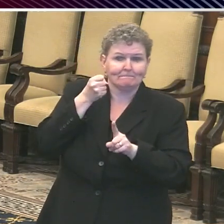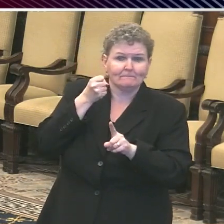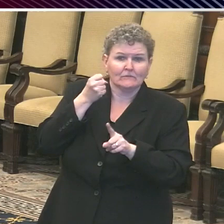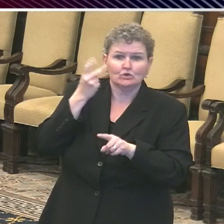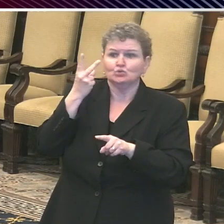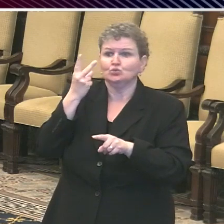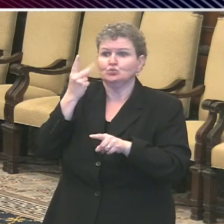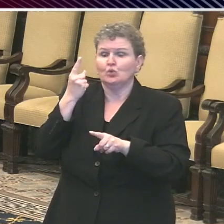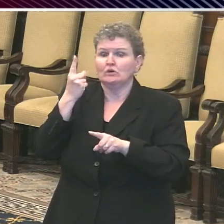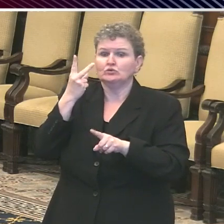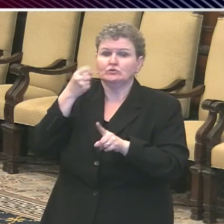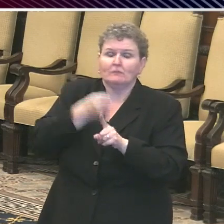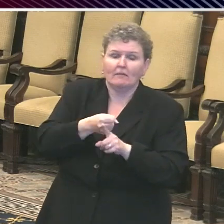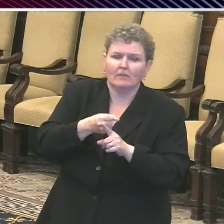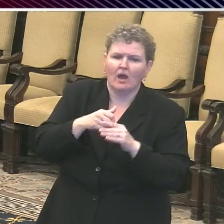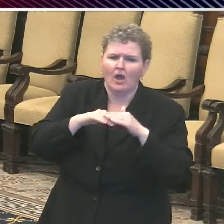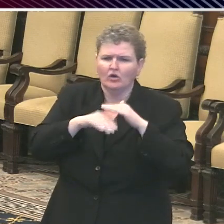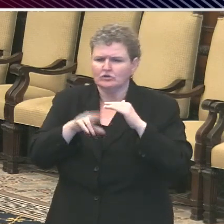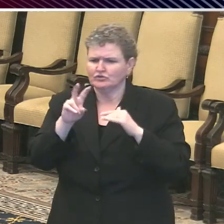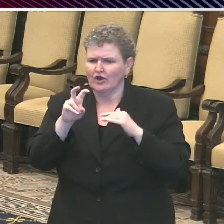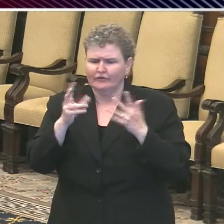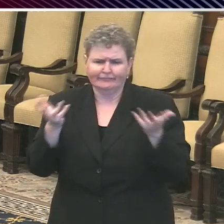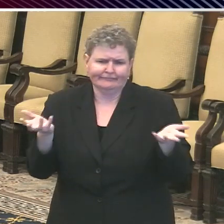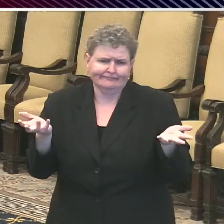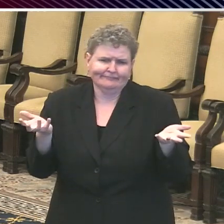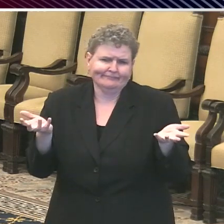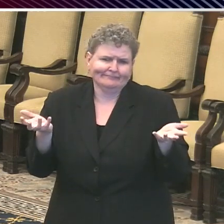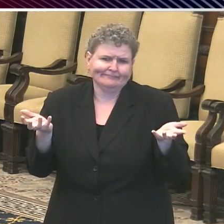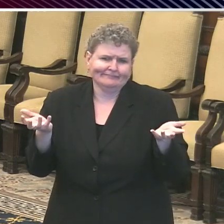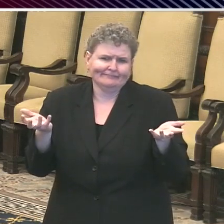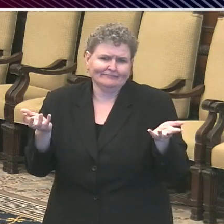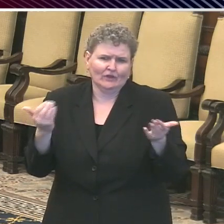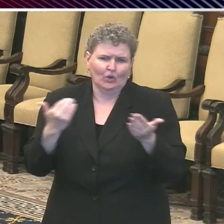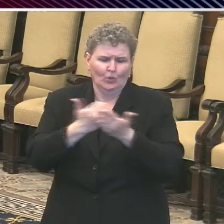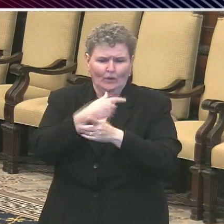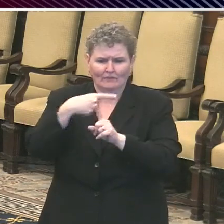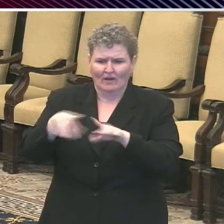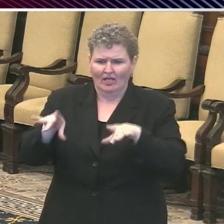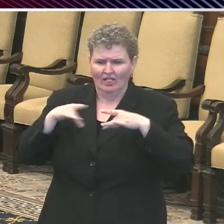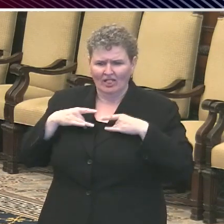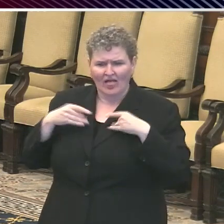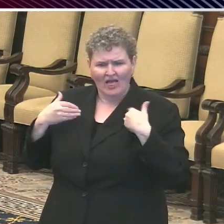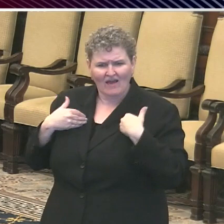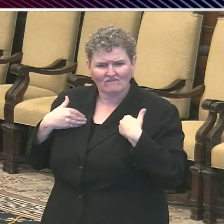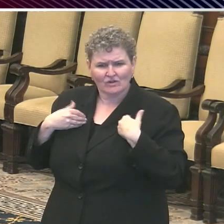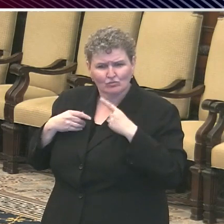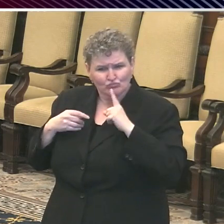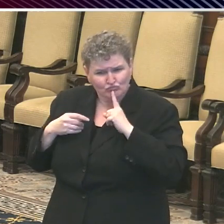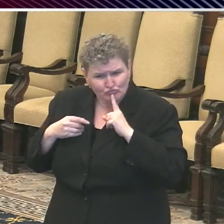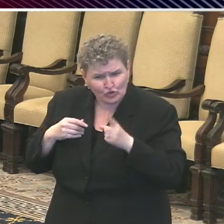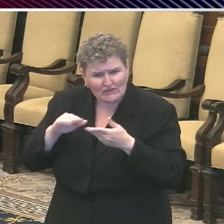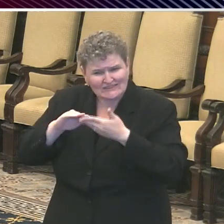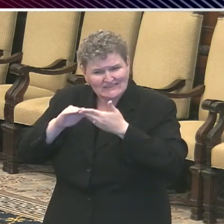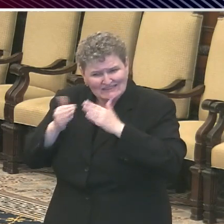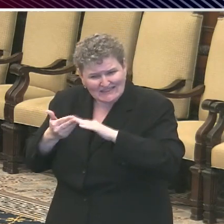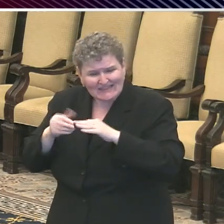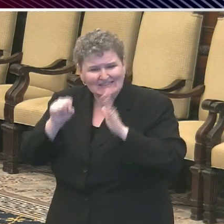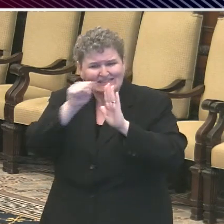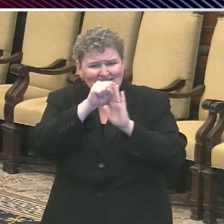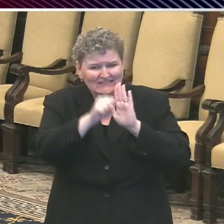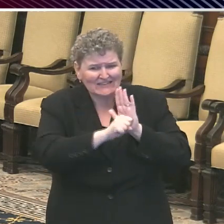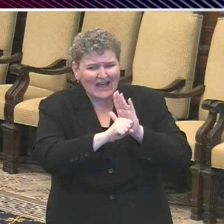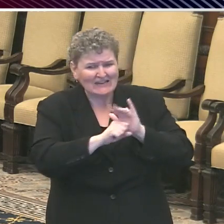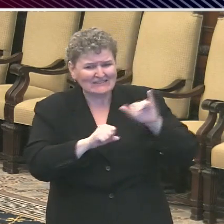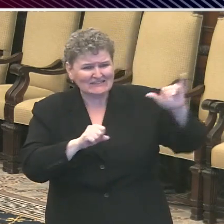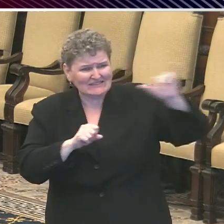we have been under 200 in terms of new cases. Are you sure that the city and the state are on the same page here?